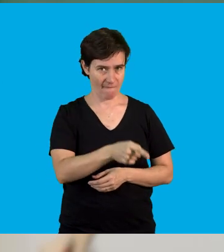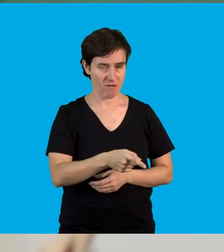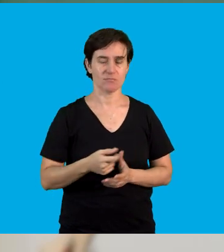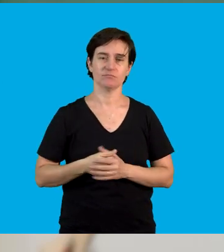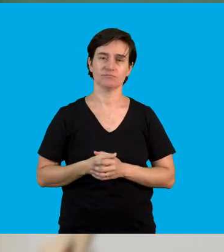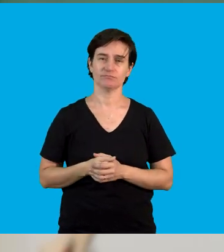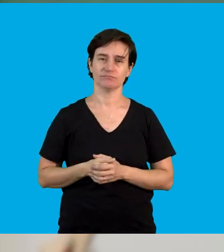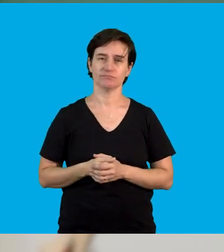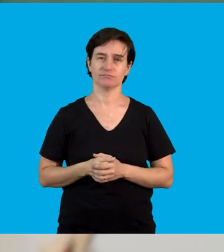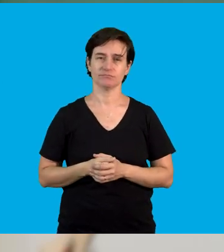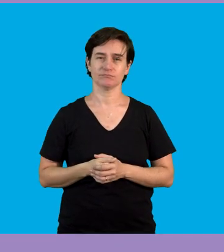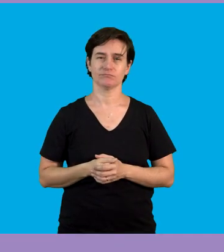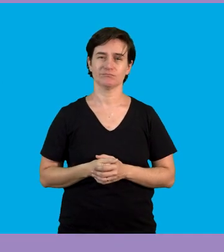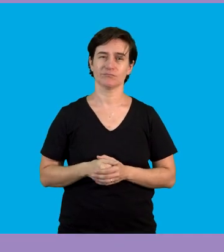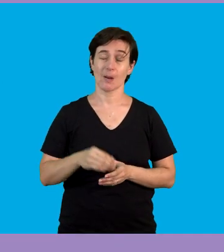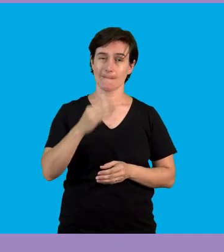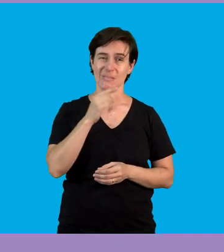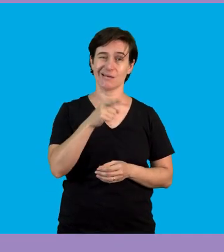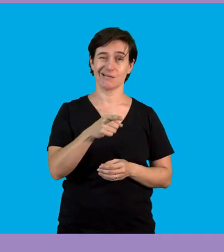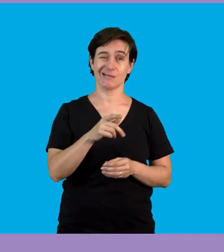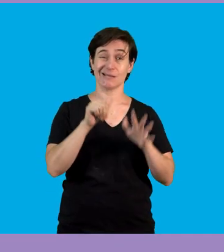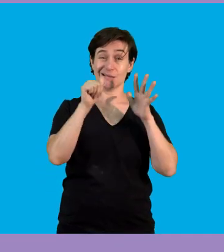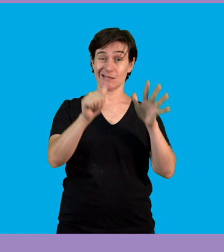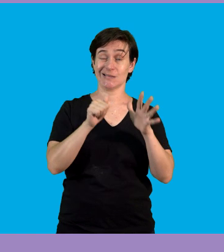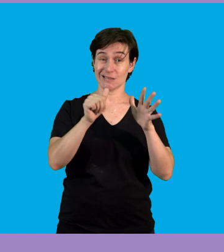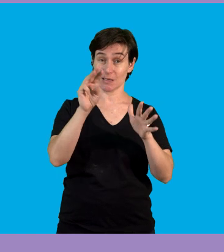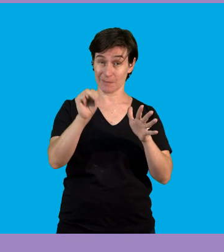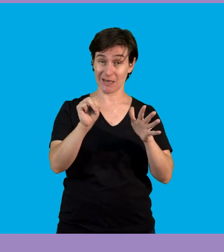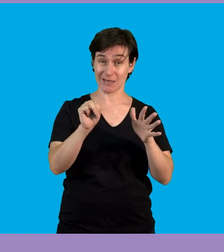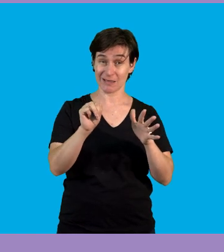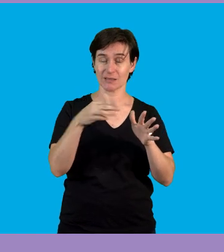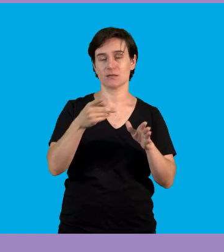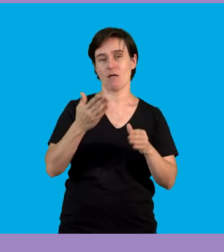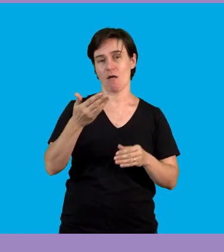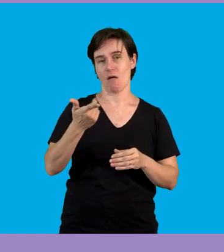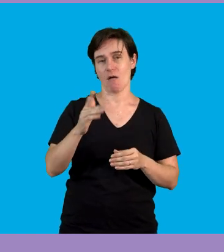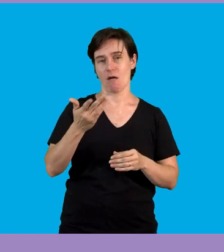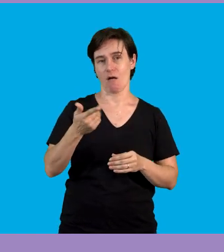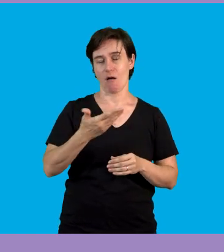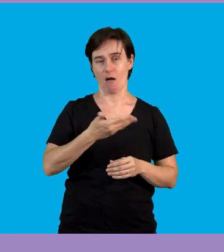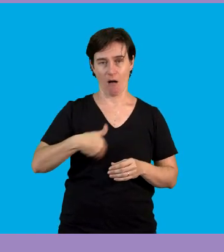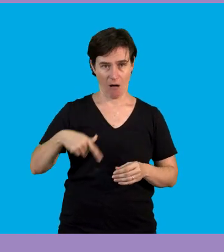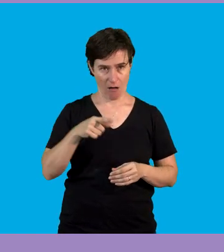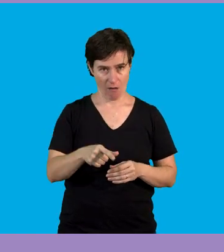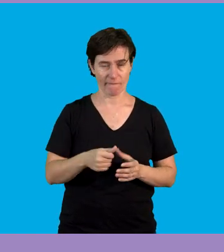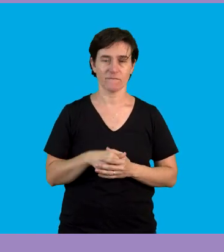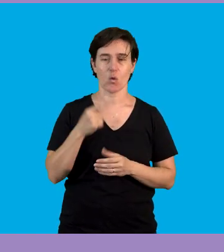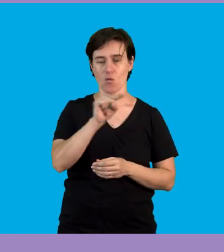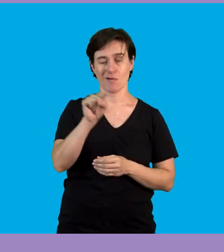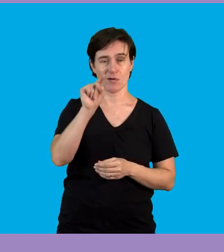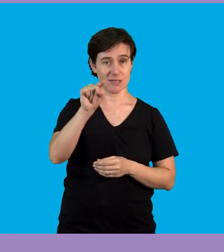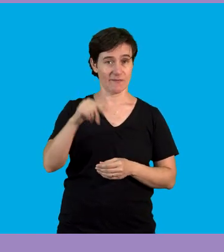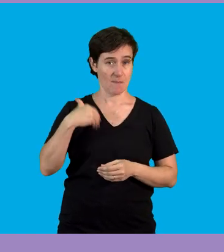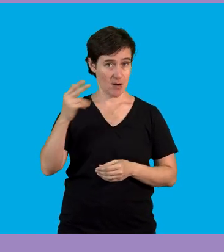want the radius from the diameter, we need to cut our diameter in half, or we need to divide our diameter by